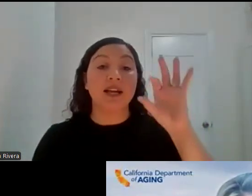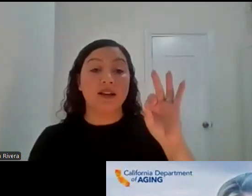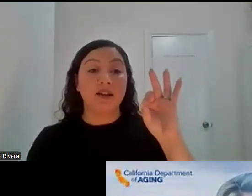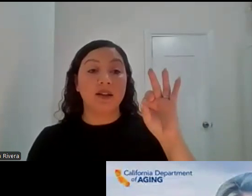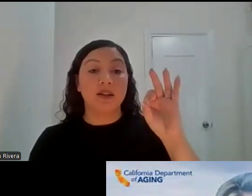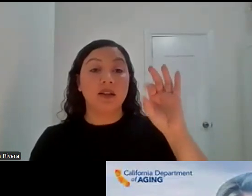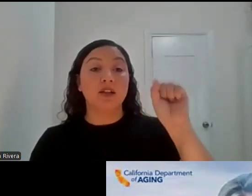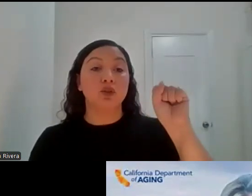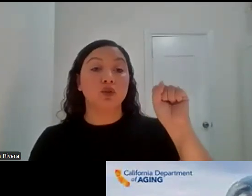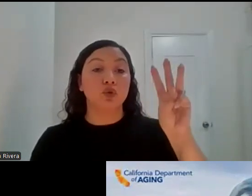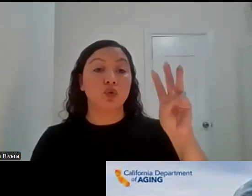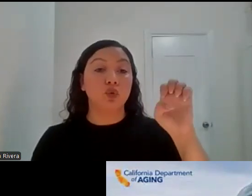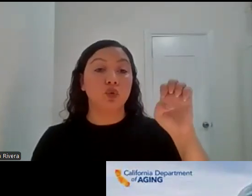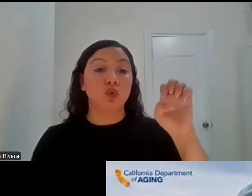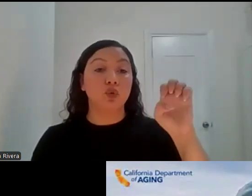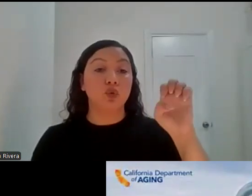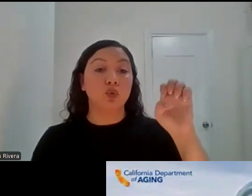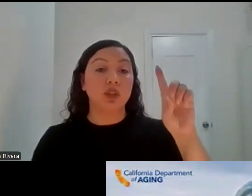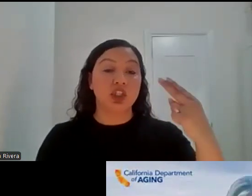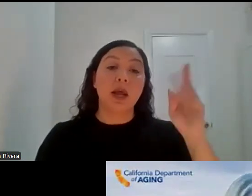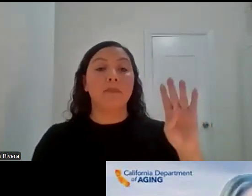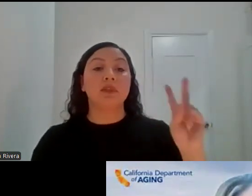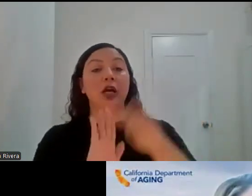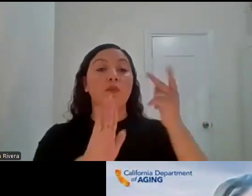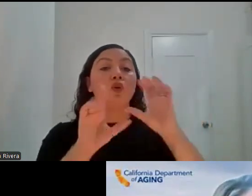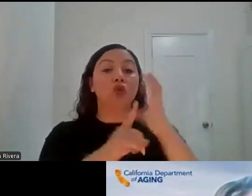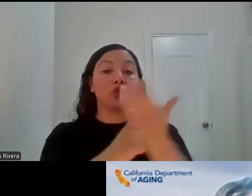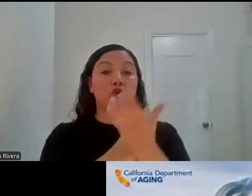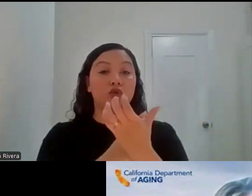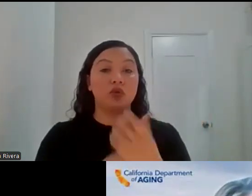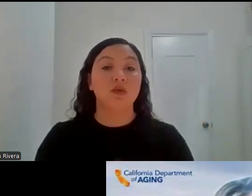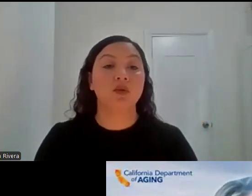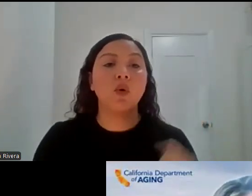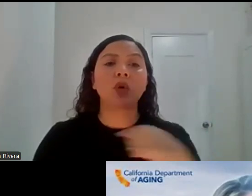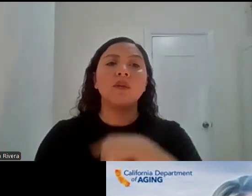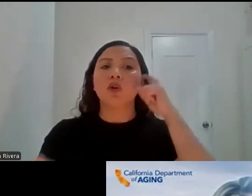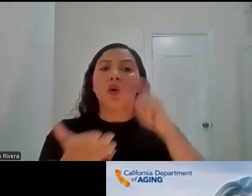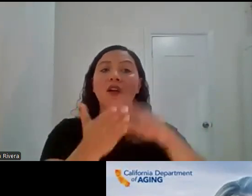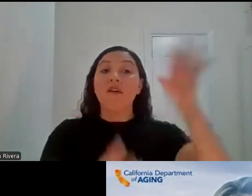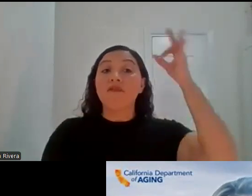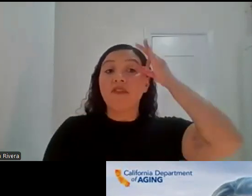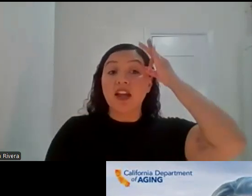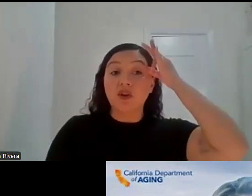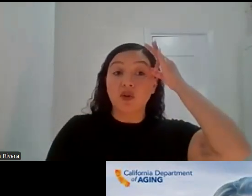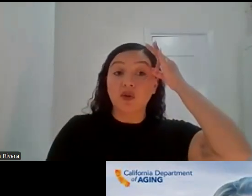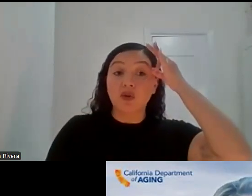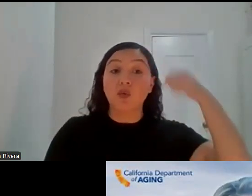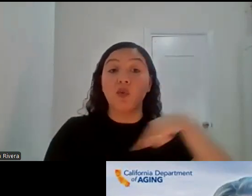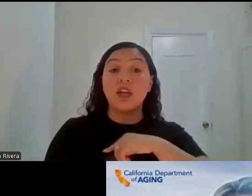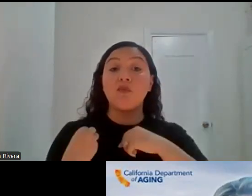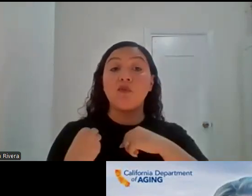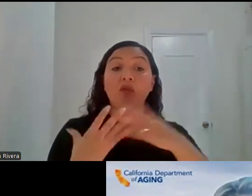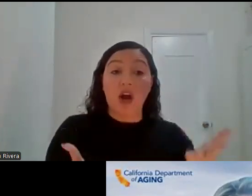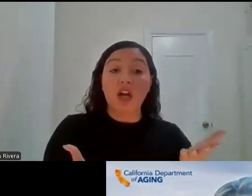more services than the non-federally recognized. And so I interface and communicate with them